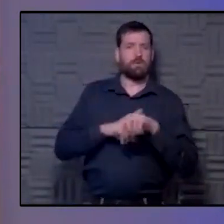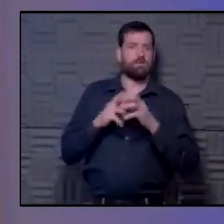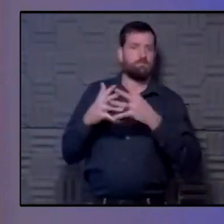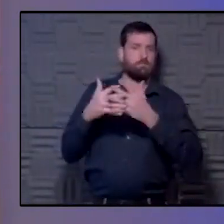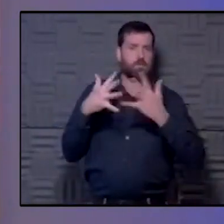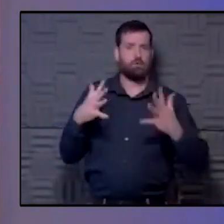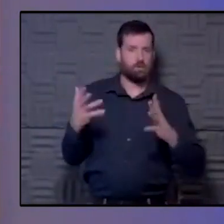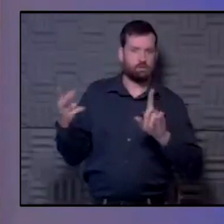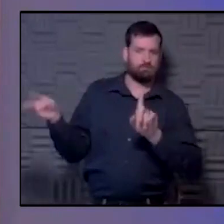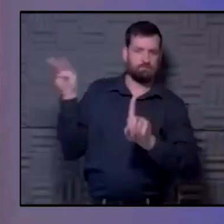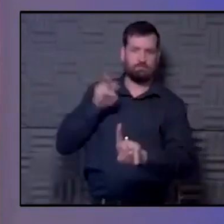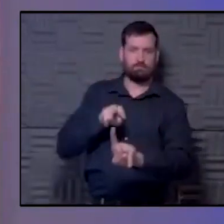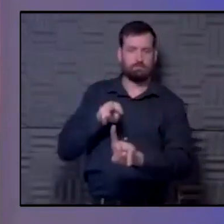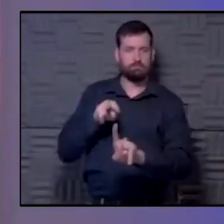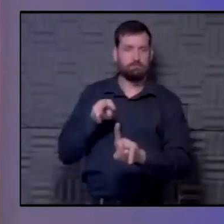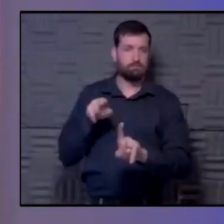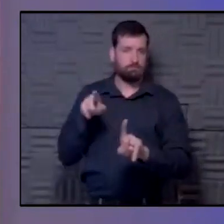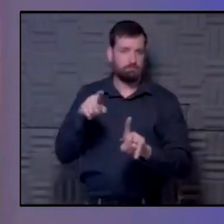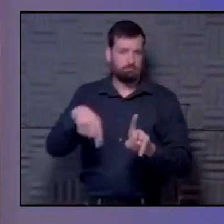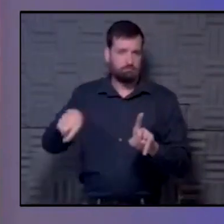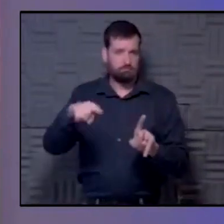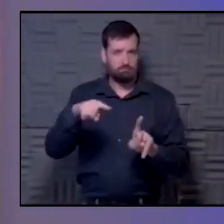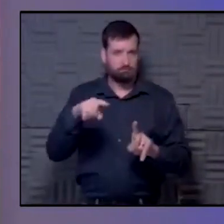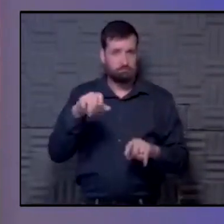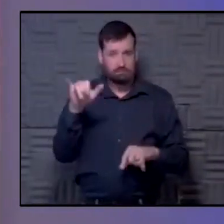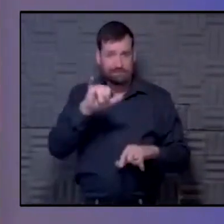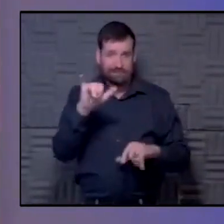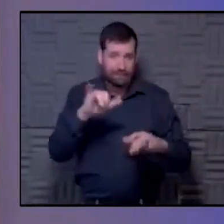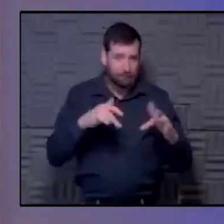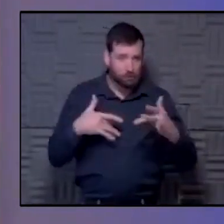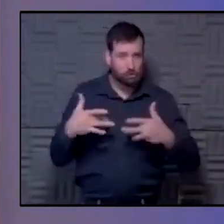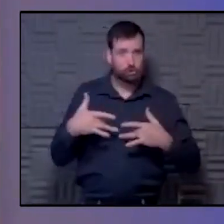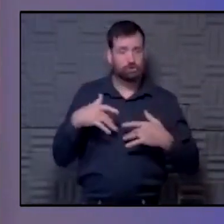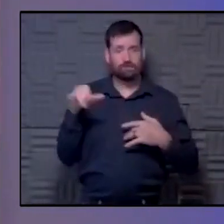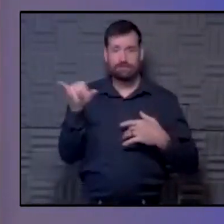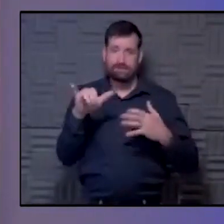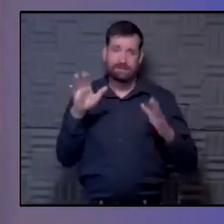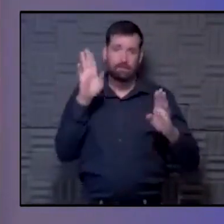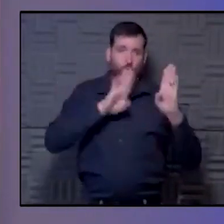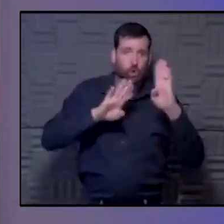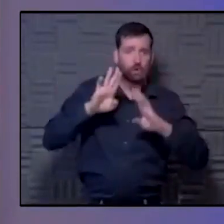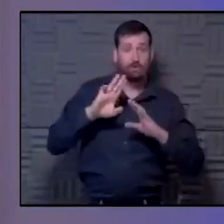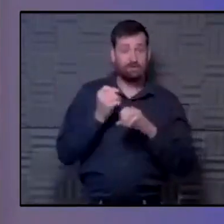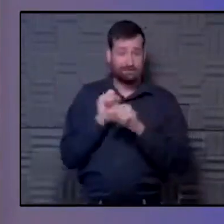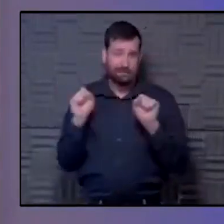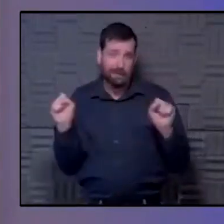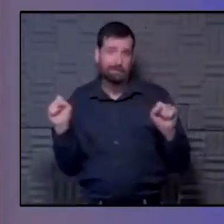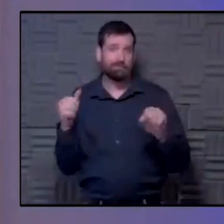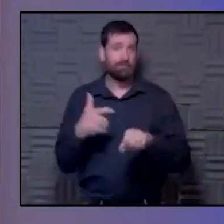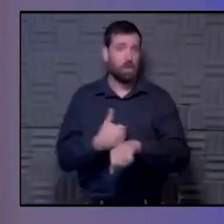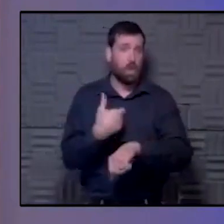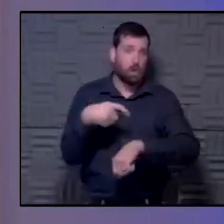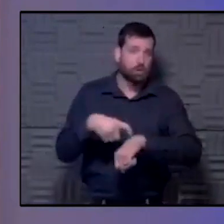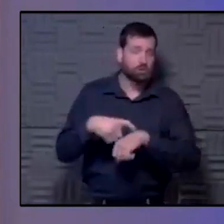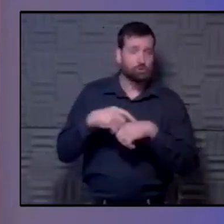side, they have the same concerns and questions and worries. Is it safe? And is there a long term? But they also